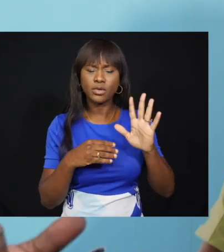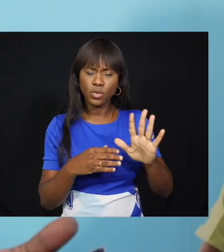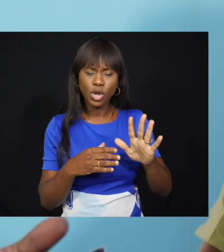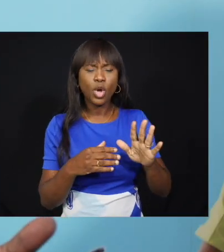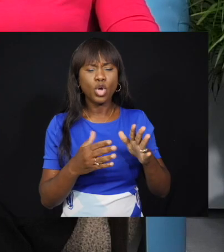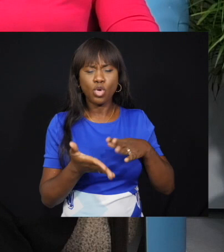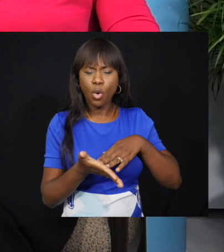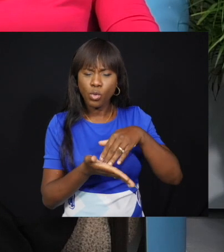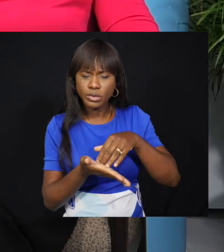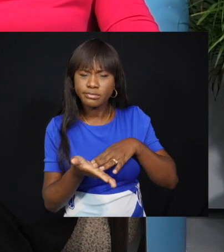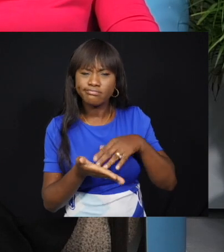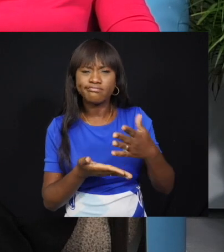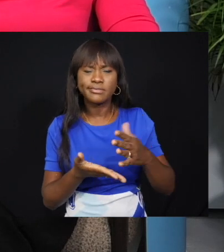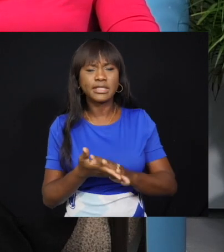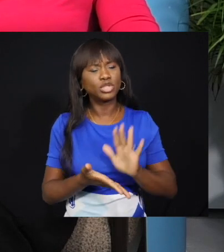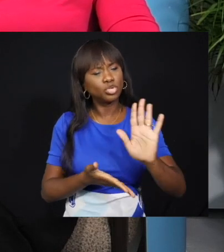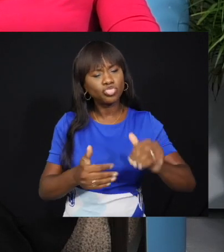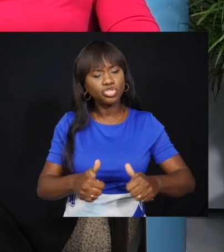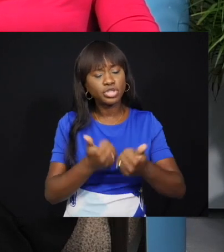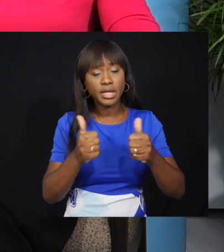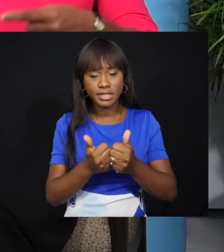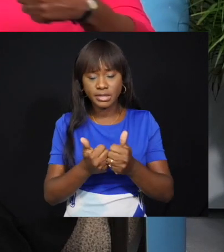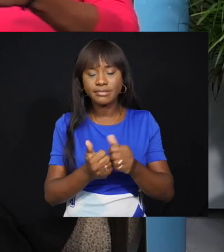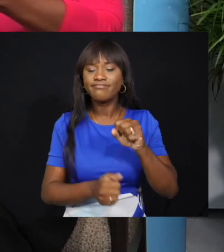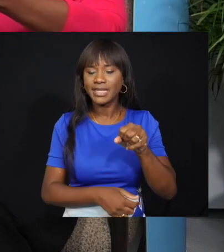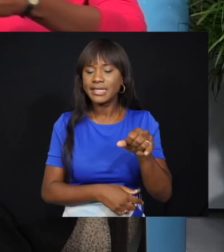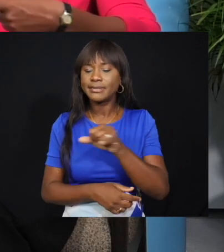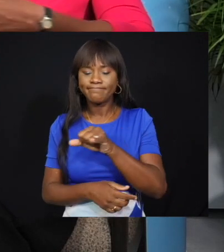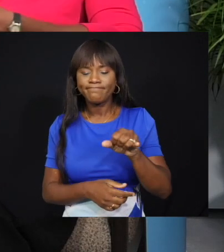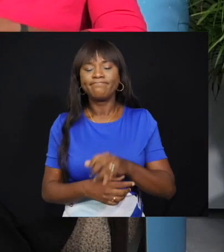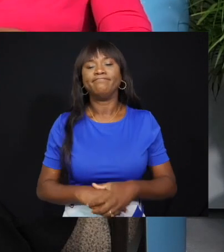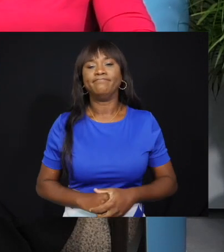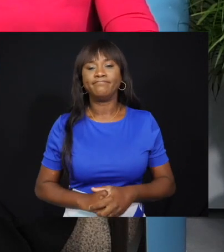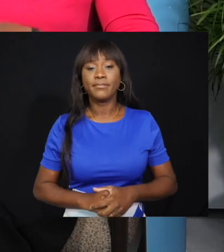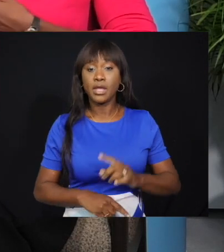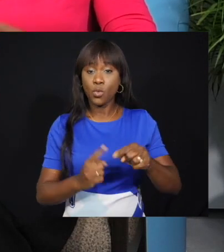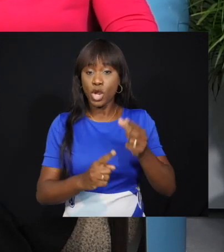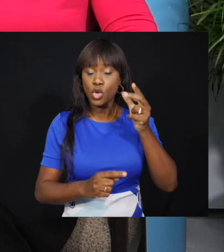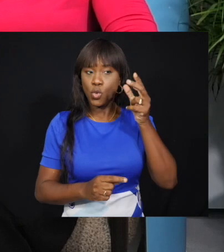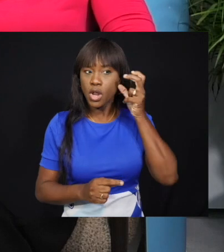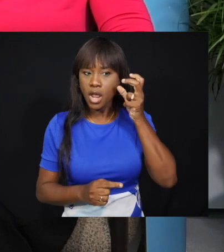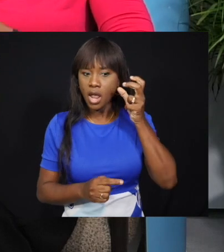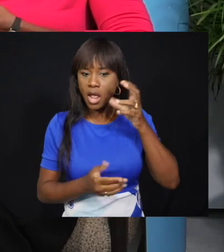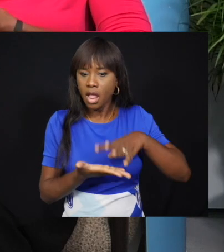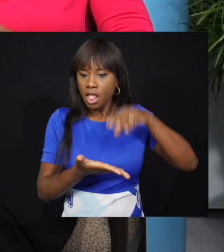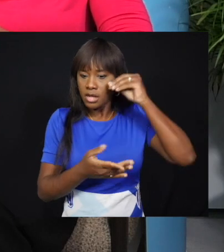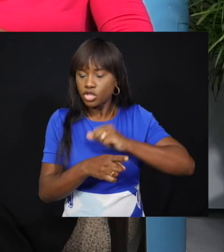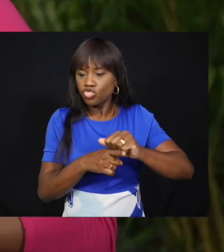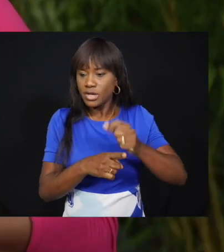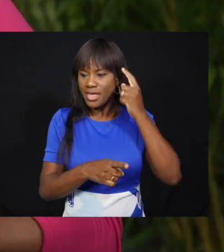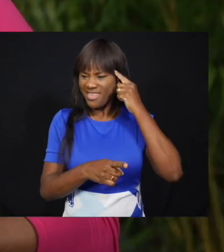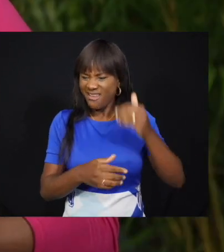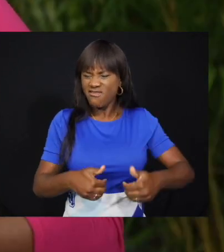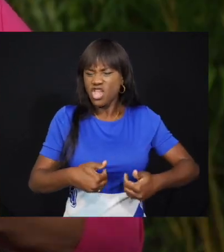confronting your own vulnerability. Precisely, because it goes both ways, directional. Because once you hear learning and training,